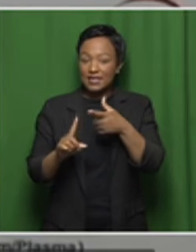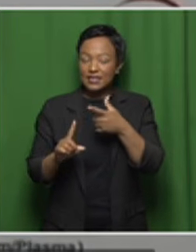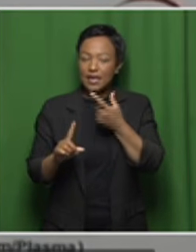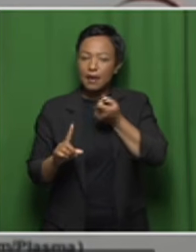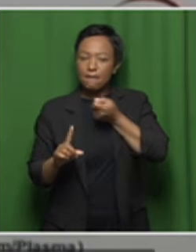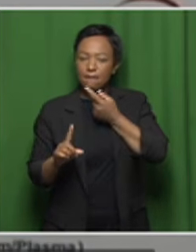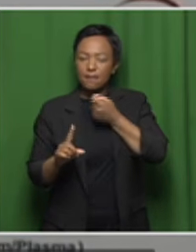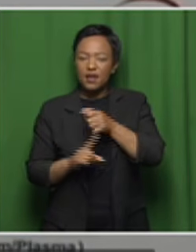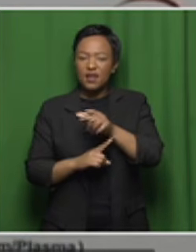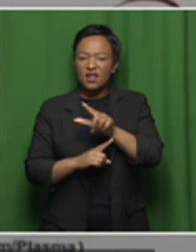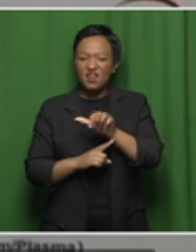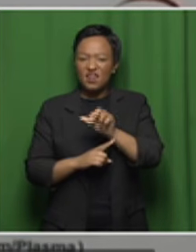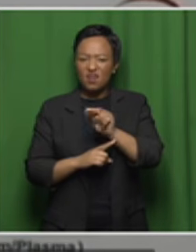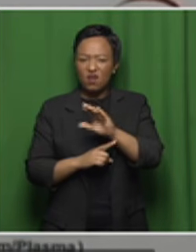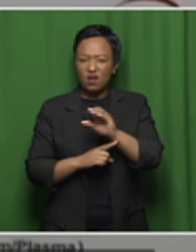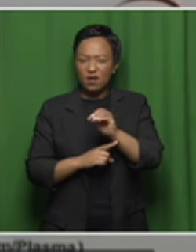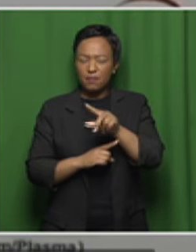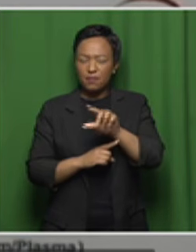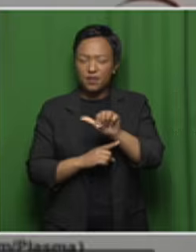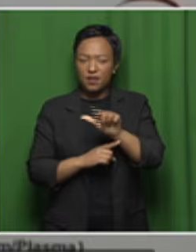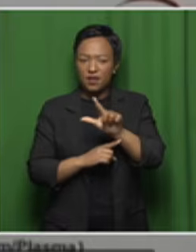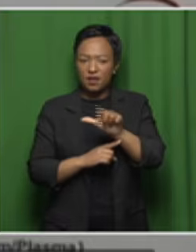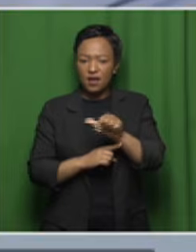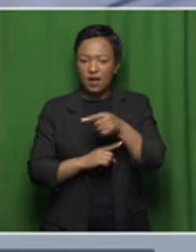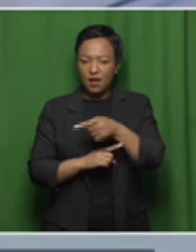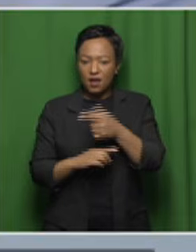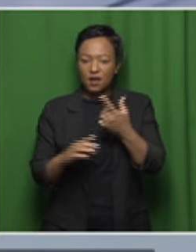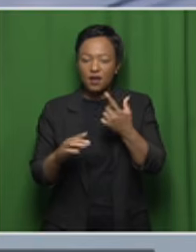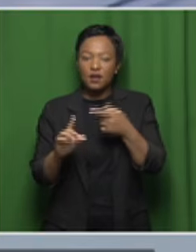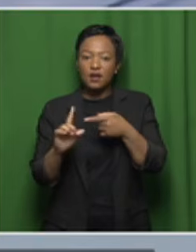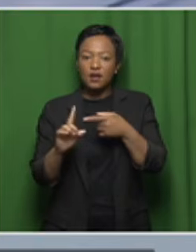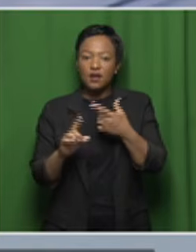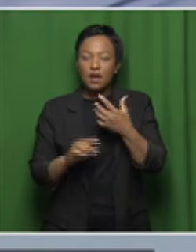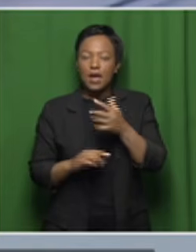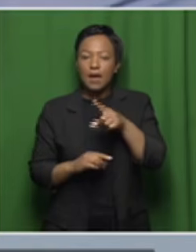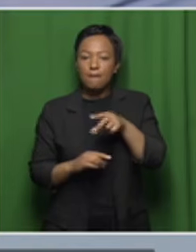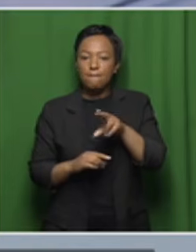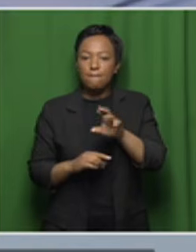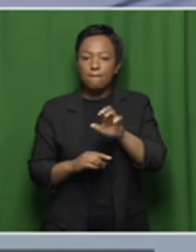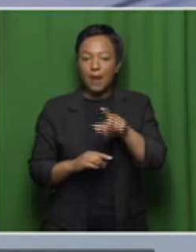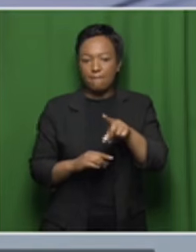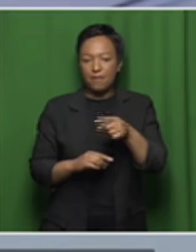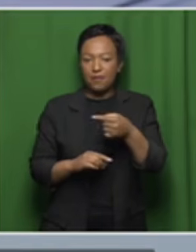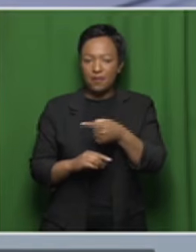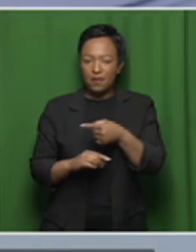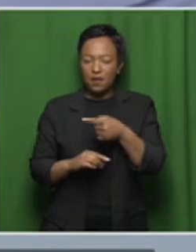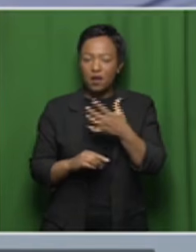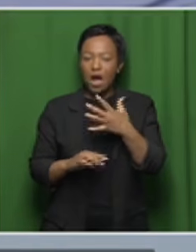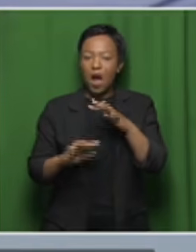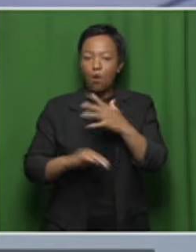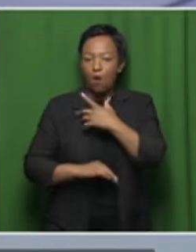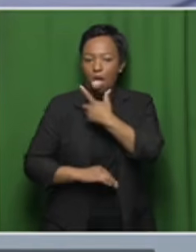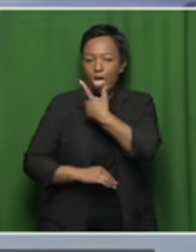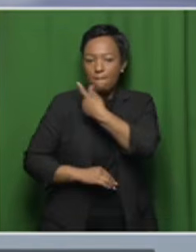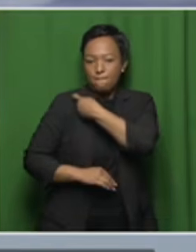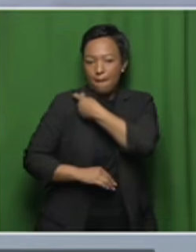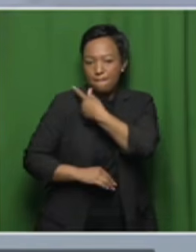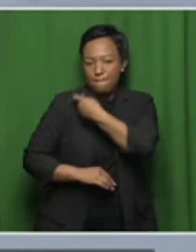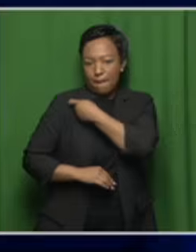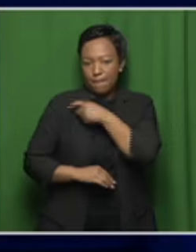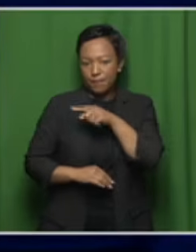long-acting pre-exposure prophylaxis, commonly known as PrEP, administered via injection. With